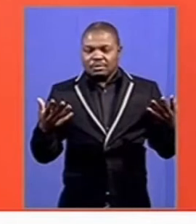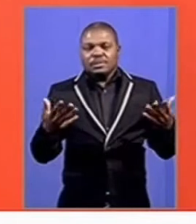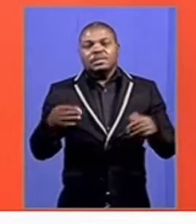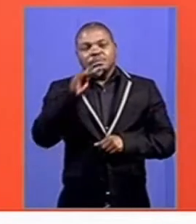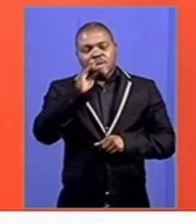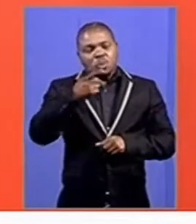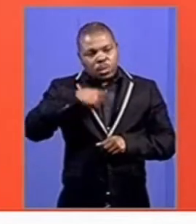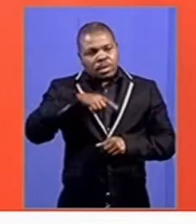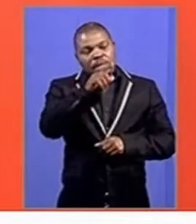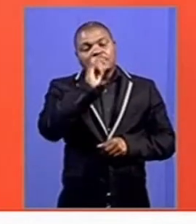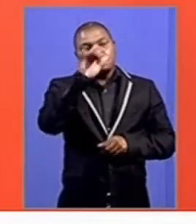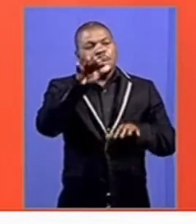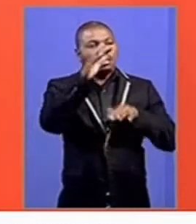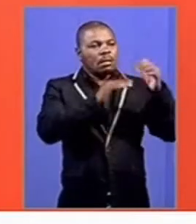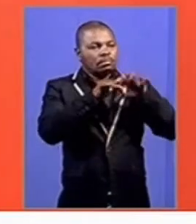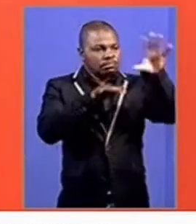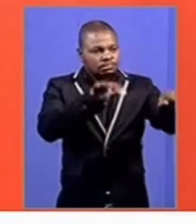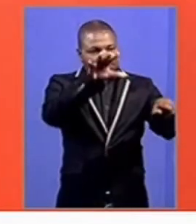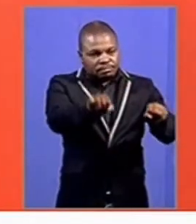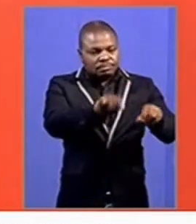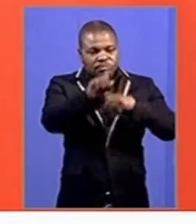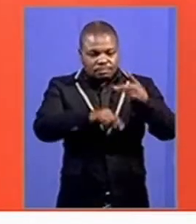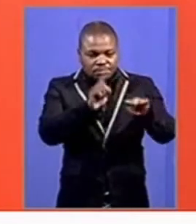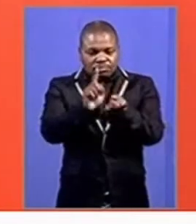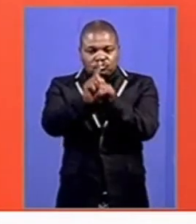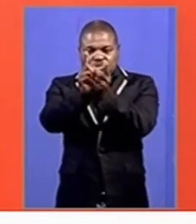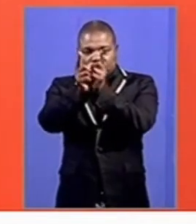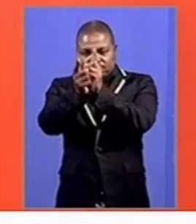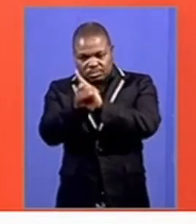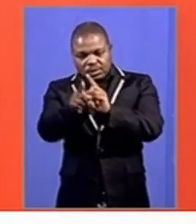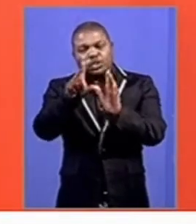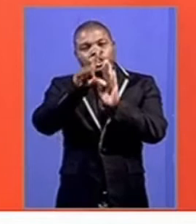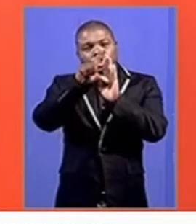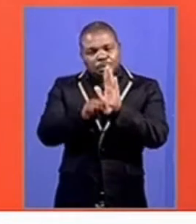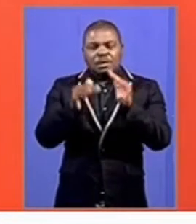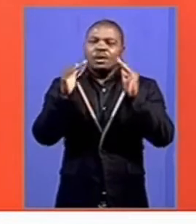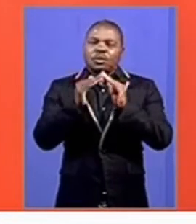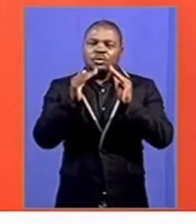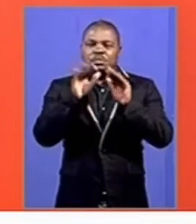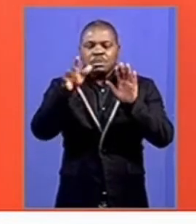take buildings in Sandton, convert them into affordable housing,